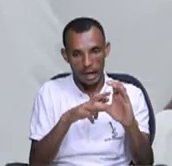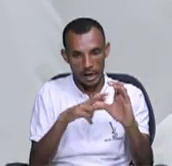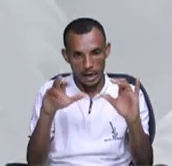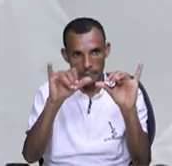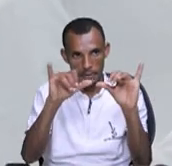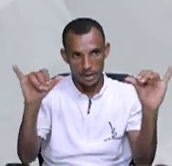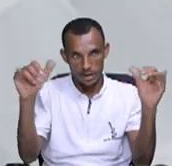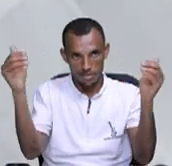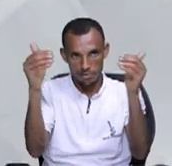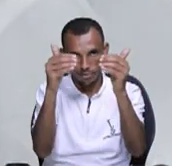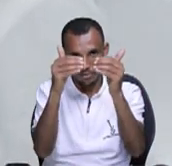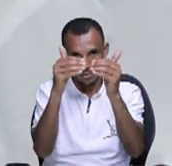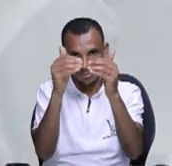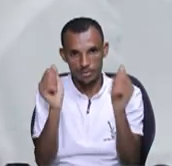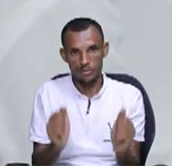measure